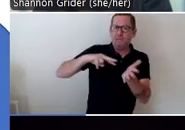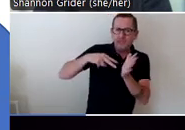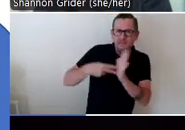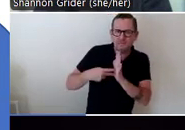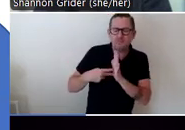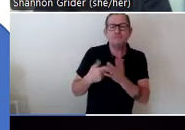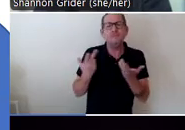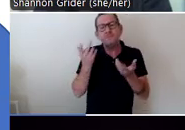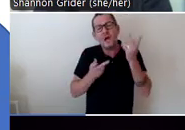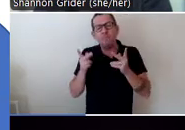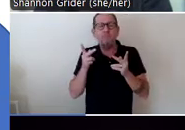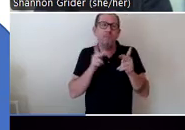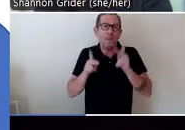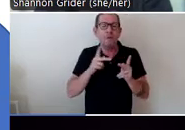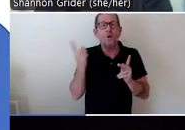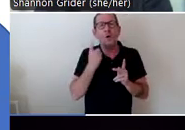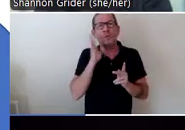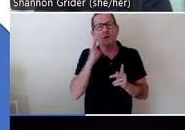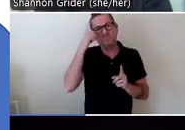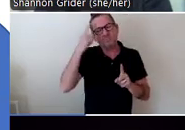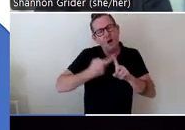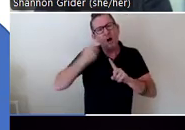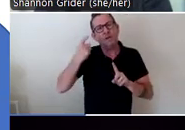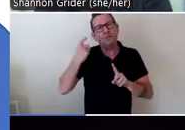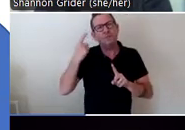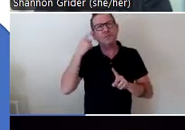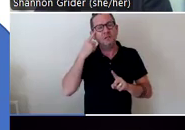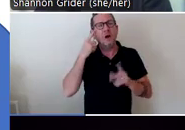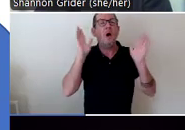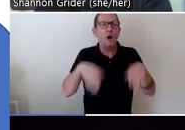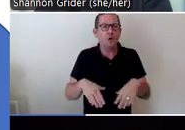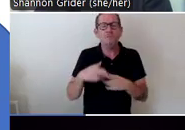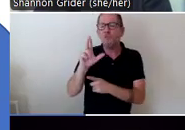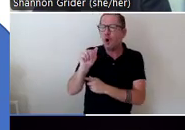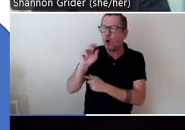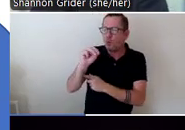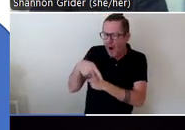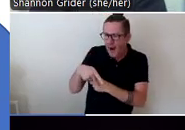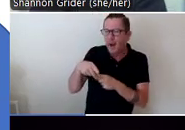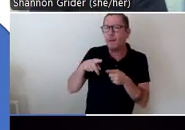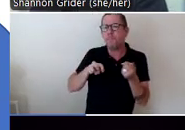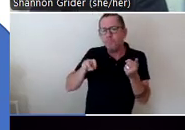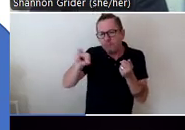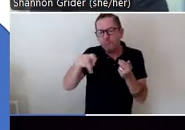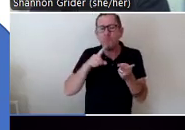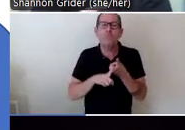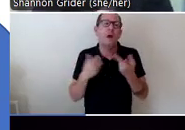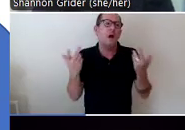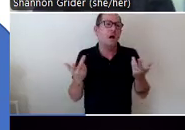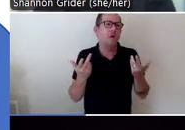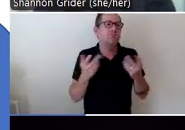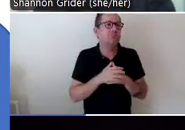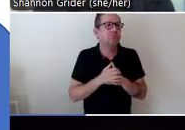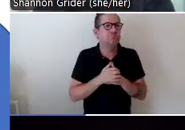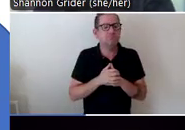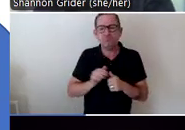Really, what access to services means is people think about usually an automatic thought. Well, we want a